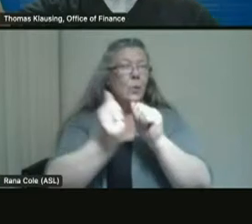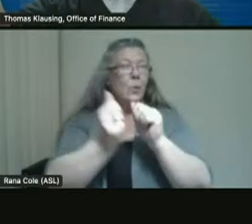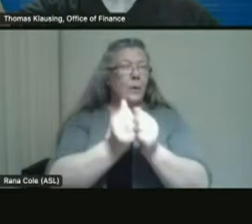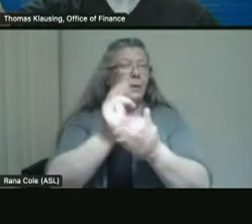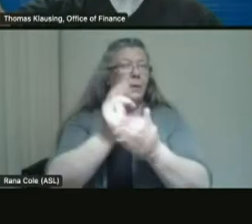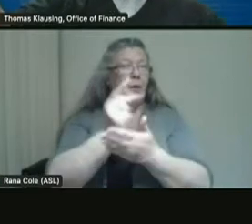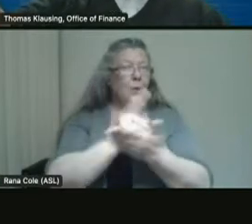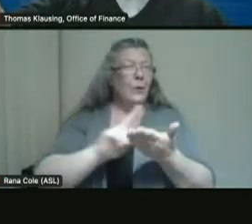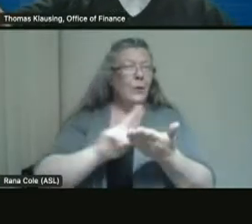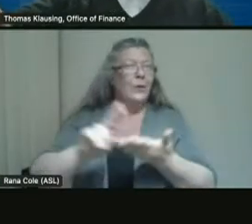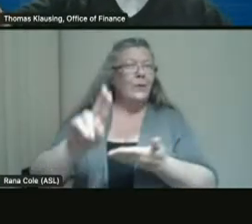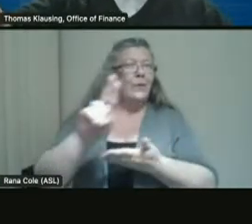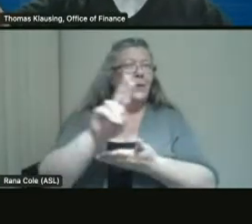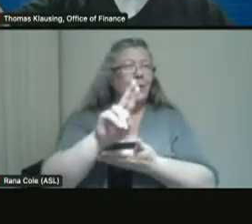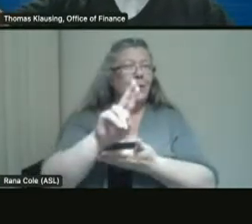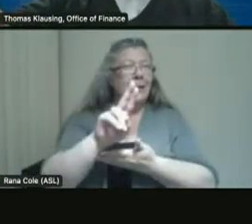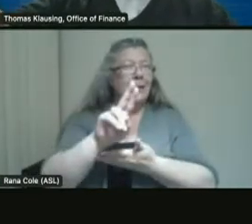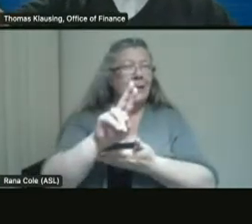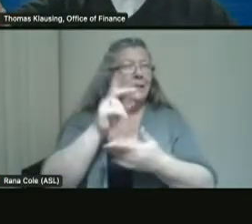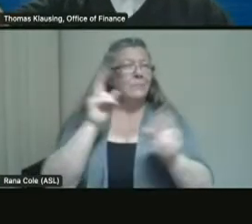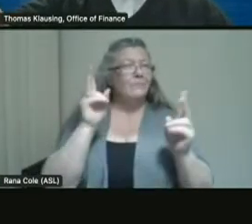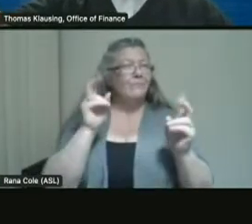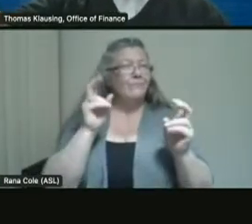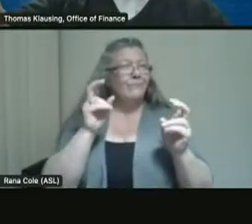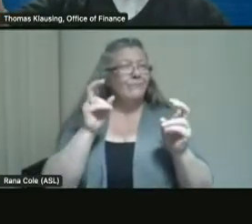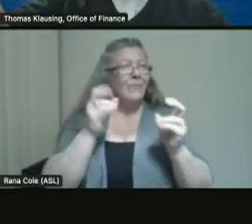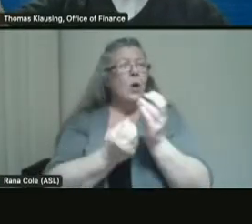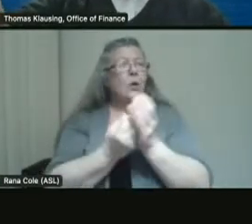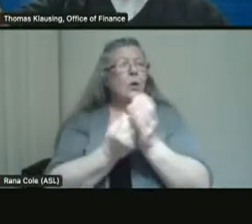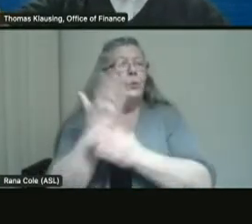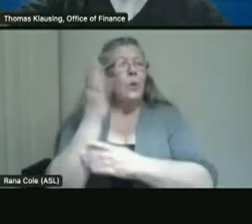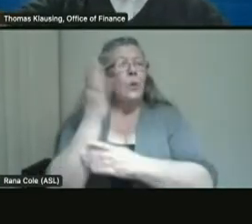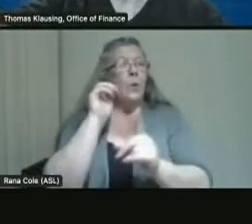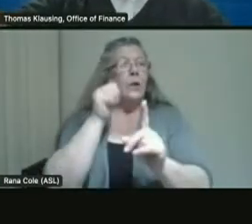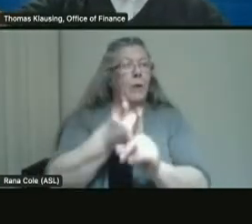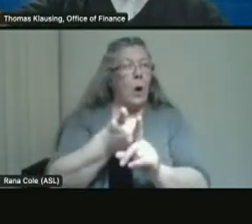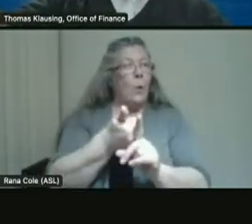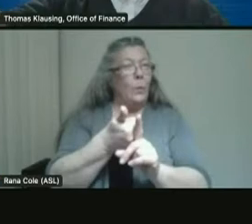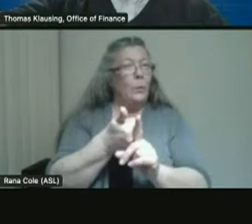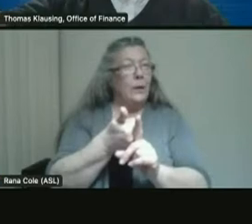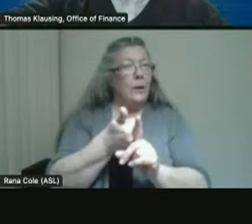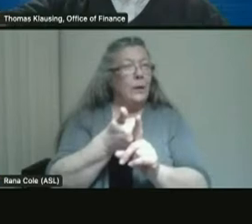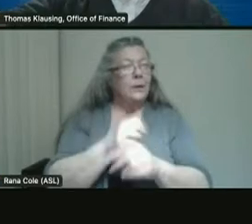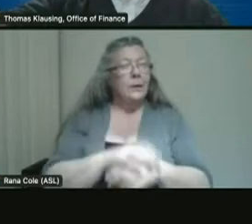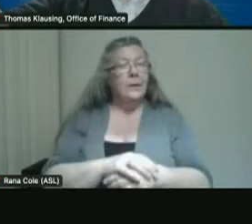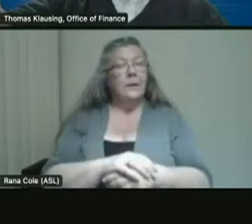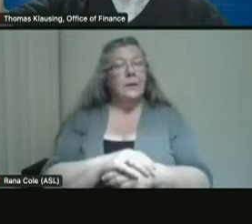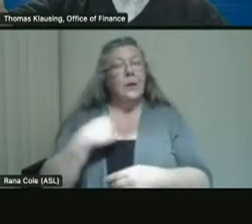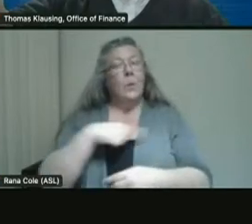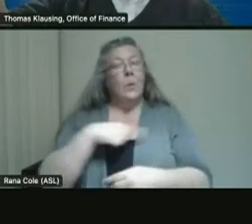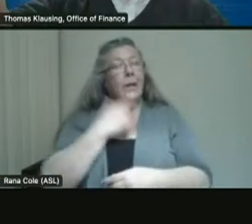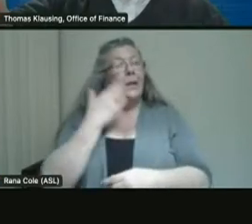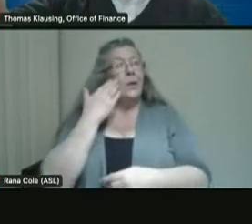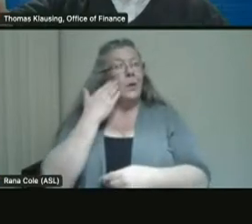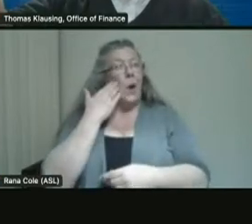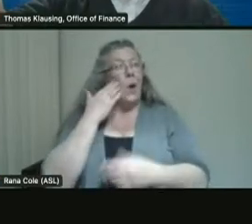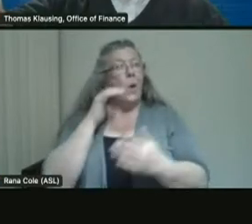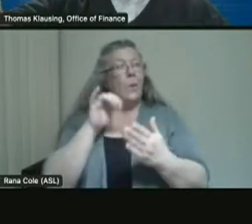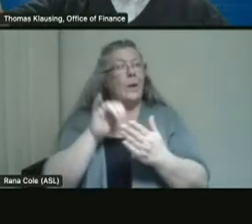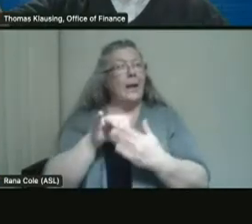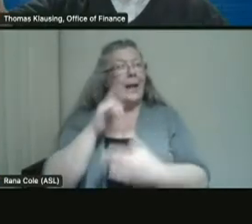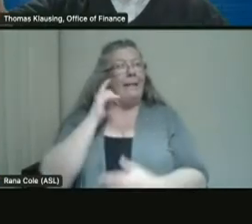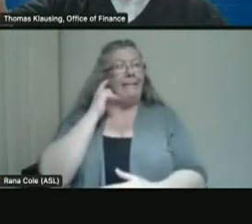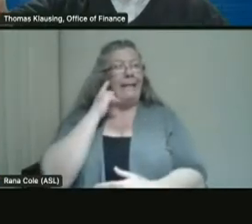those programs as well, because we do know that I think it